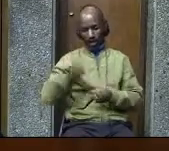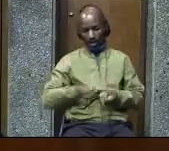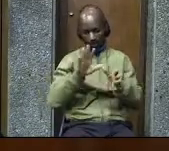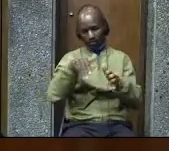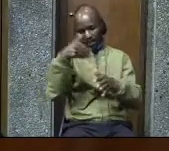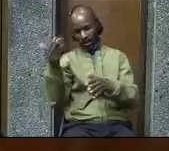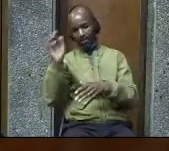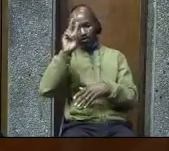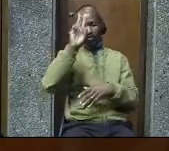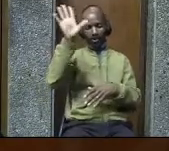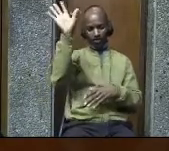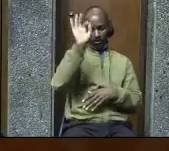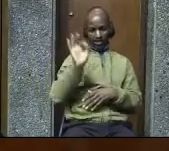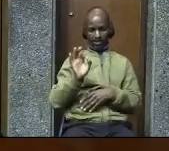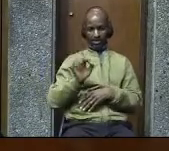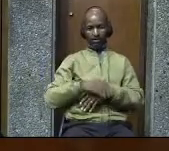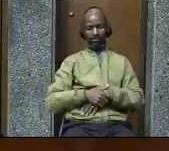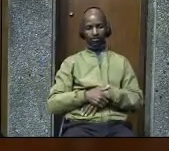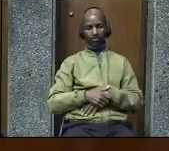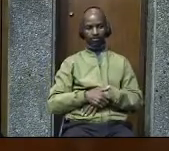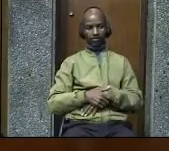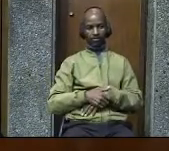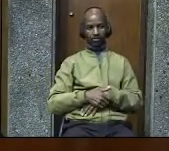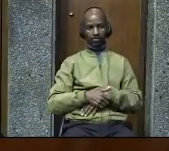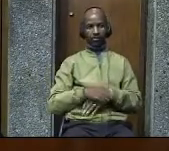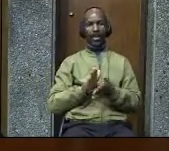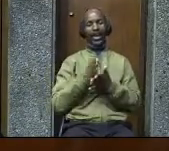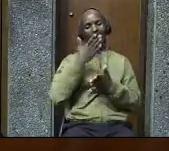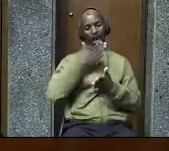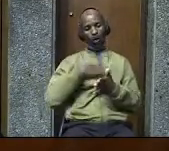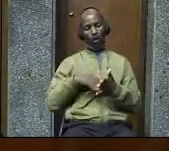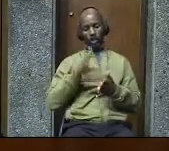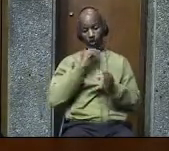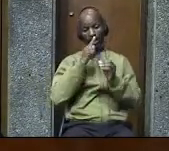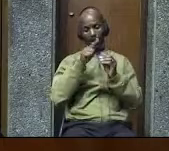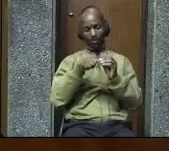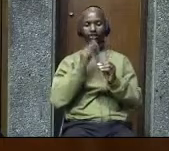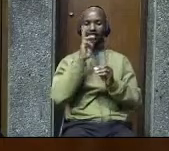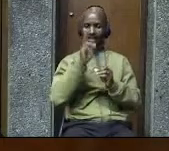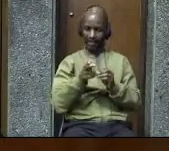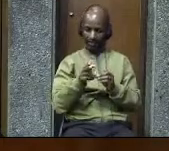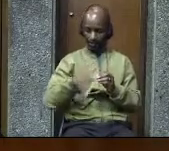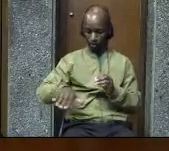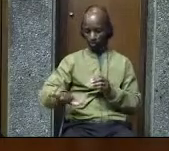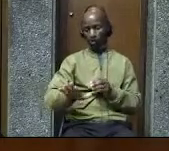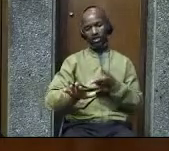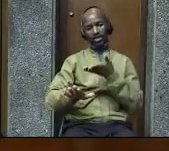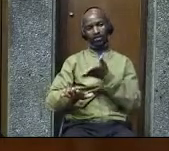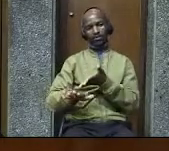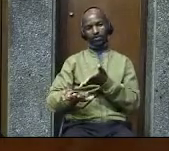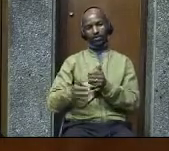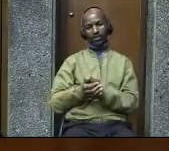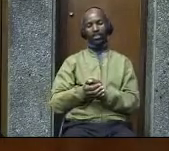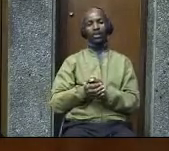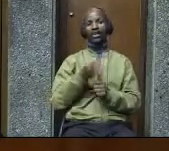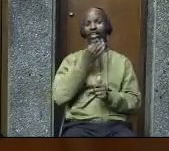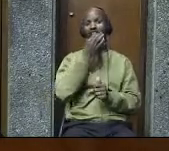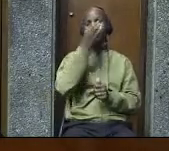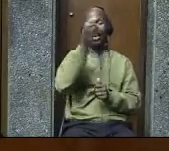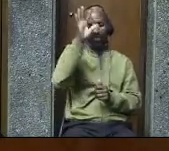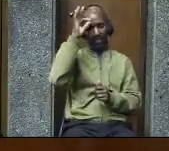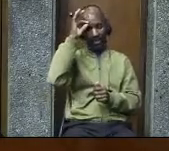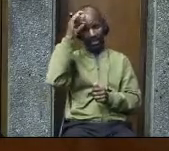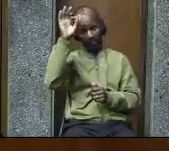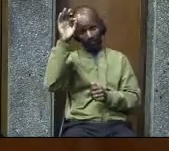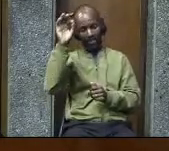other 25%. Then I want to come to this portion that it said that the